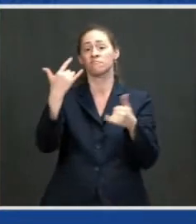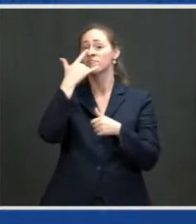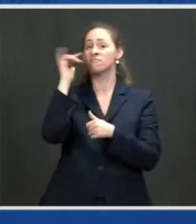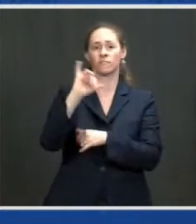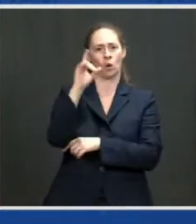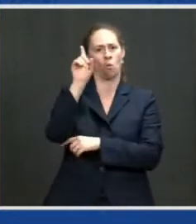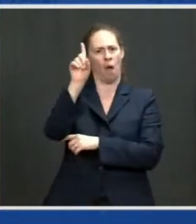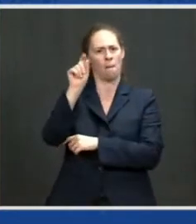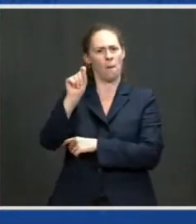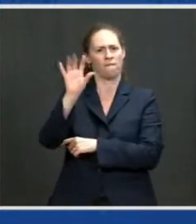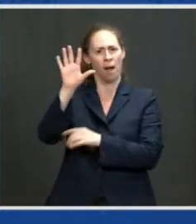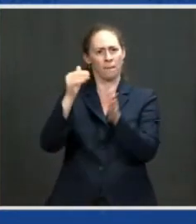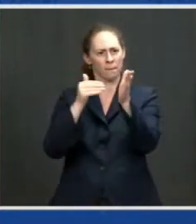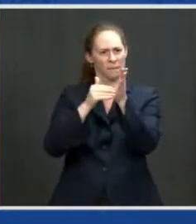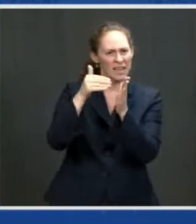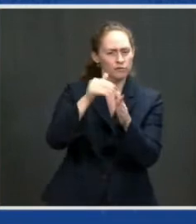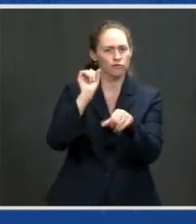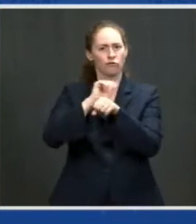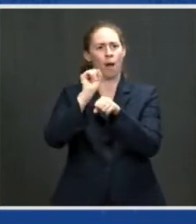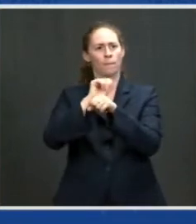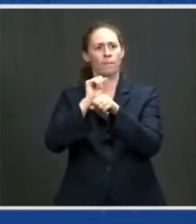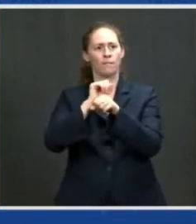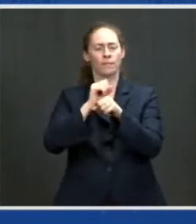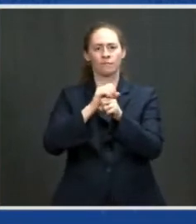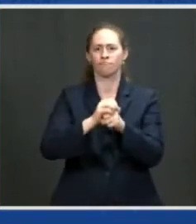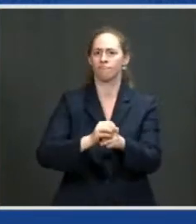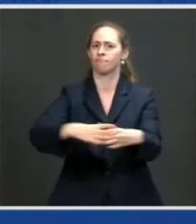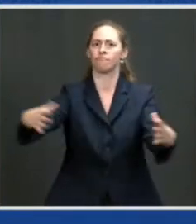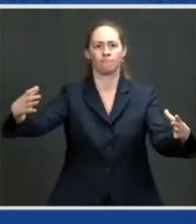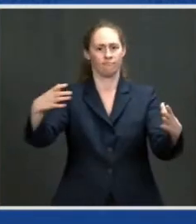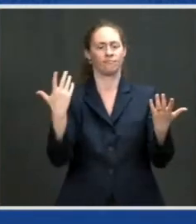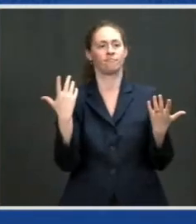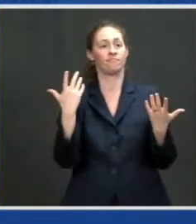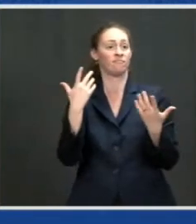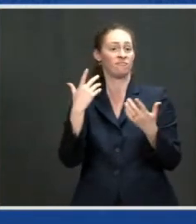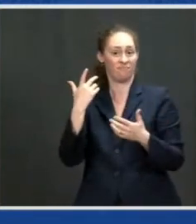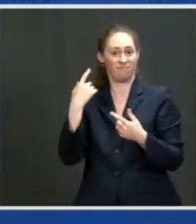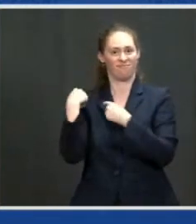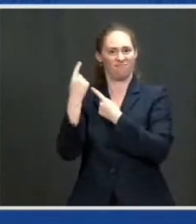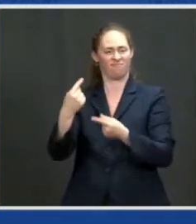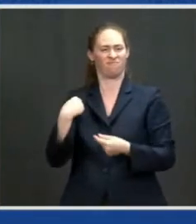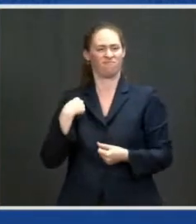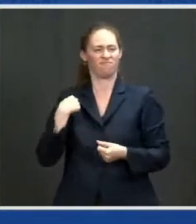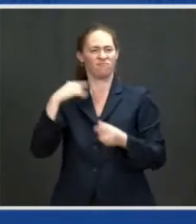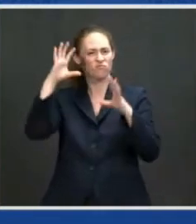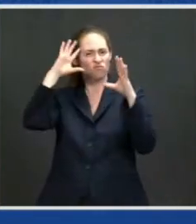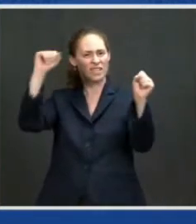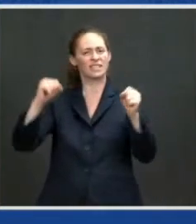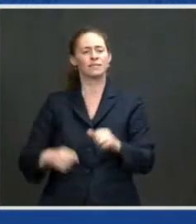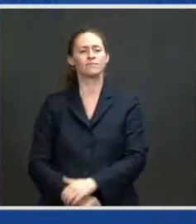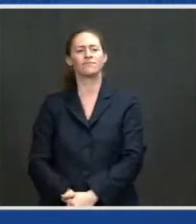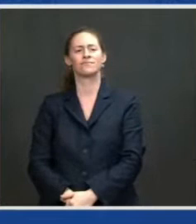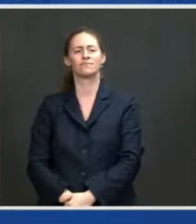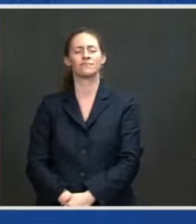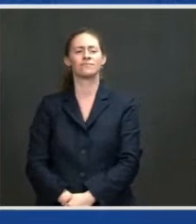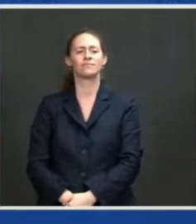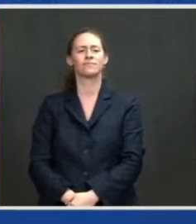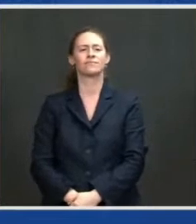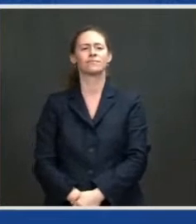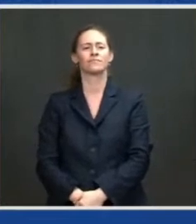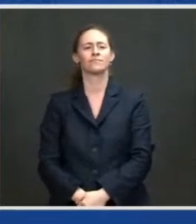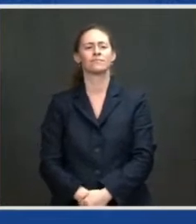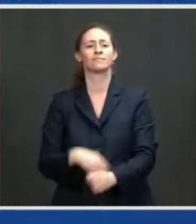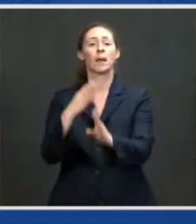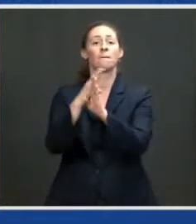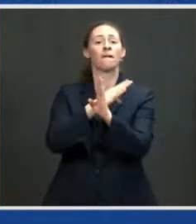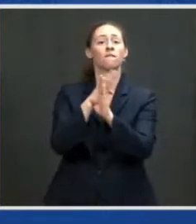the first 3 months of any presidency in the history of the United States. Before I took office, the average initial claims for unemployment insurance